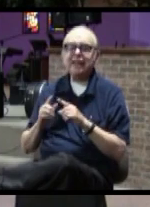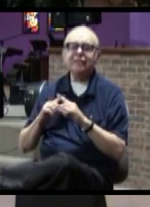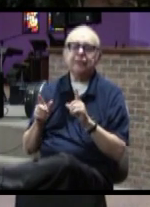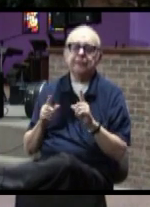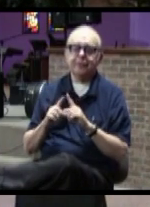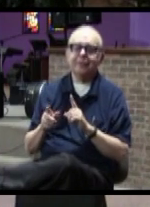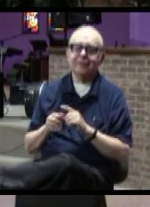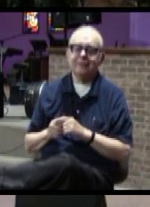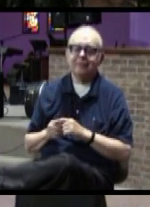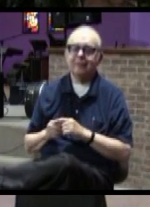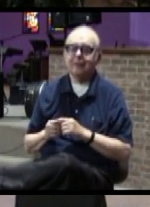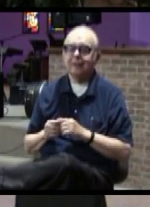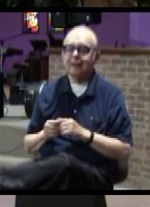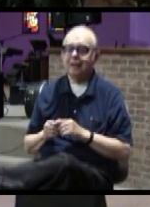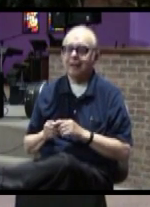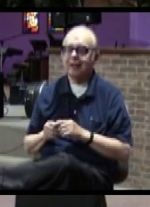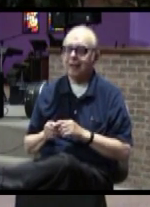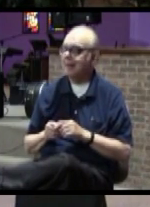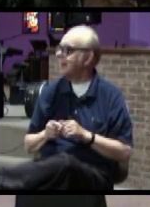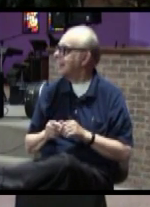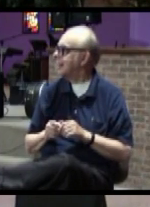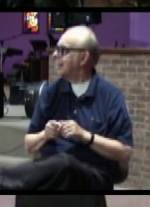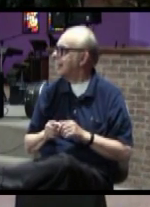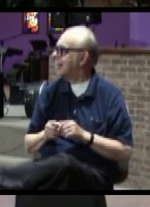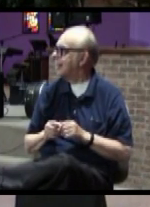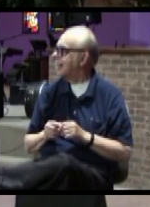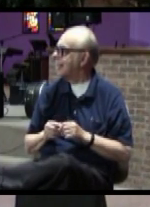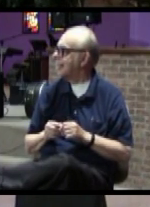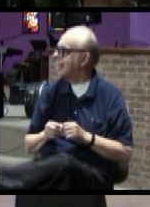You got the foot? You got what?